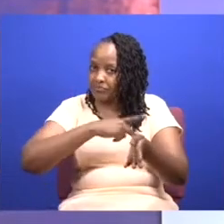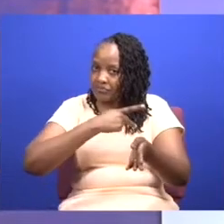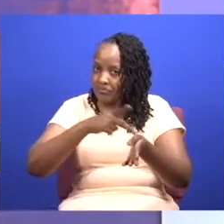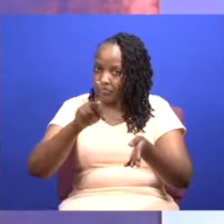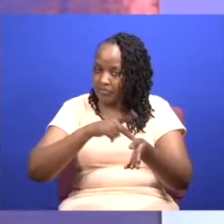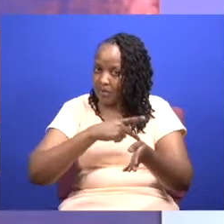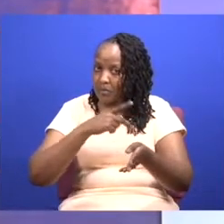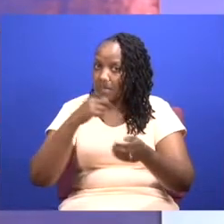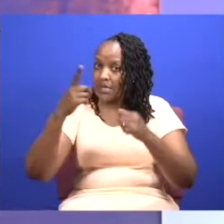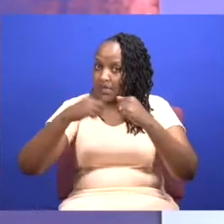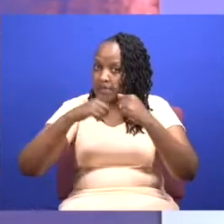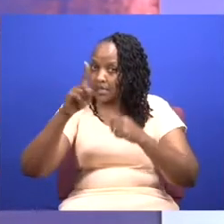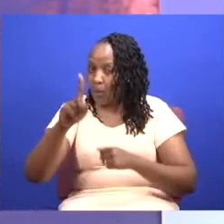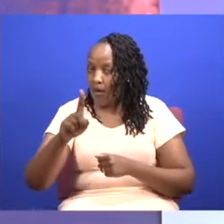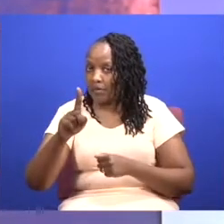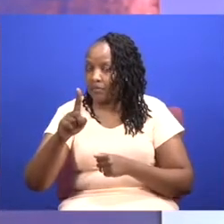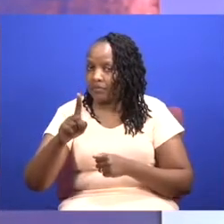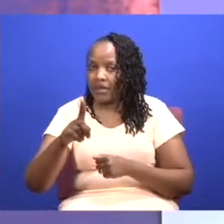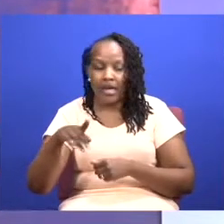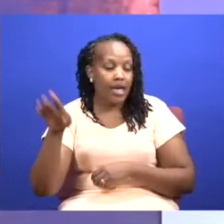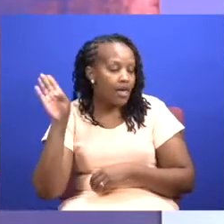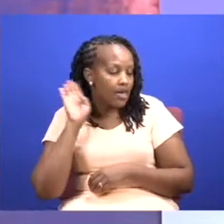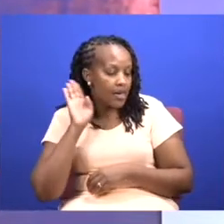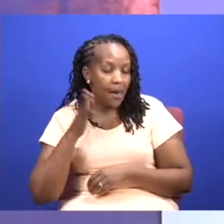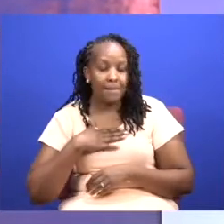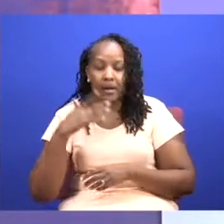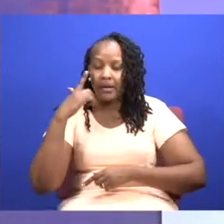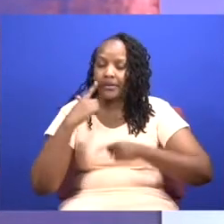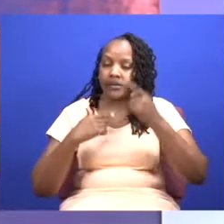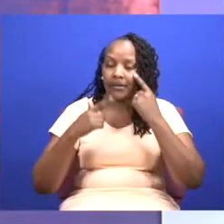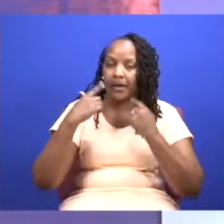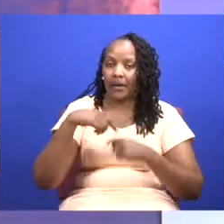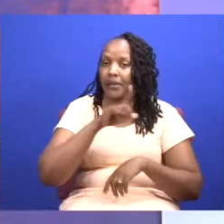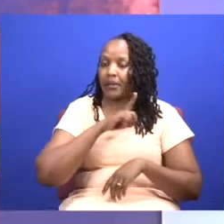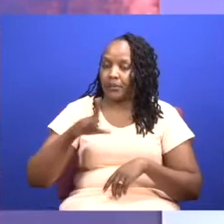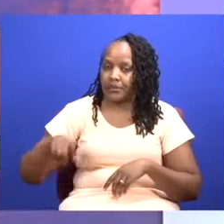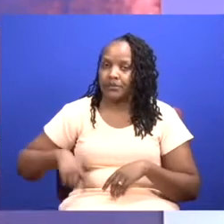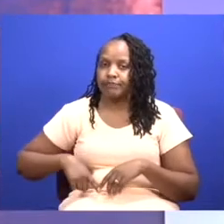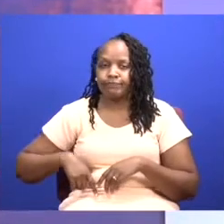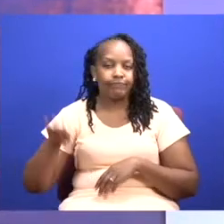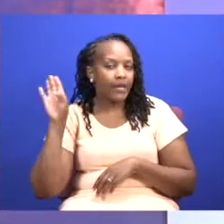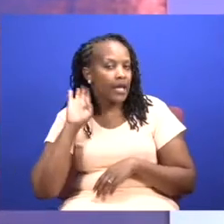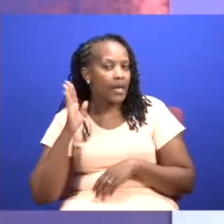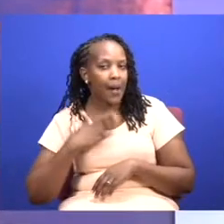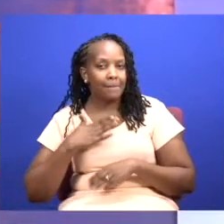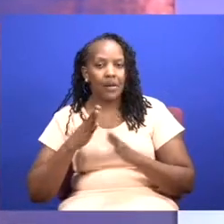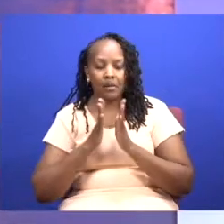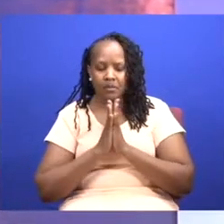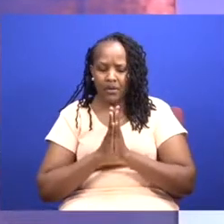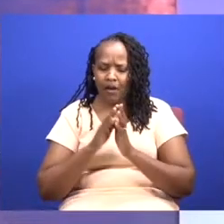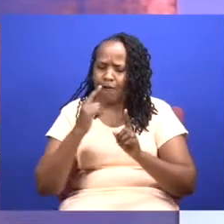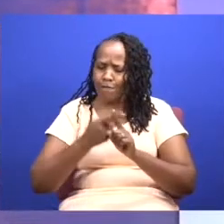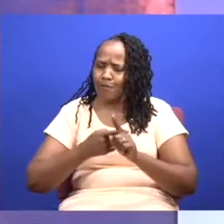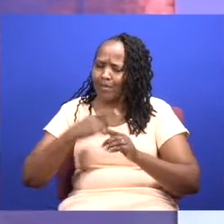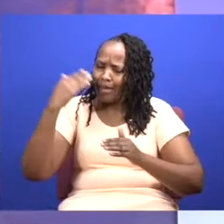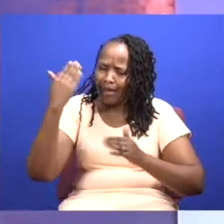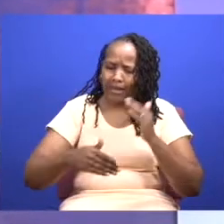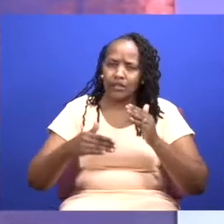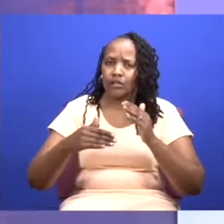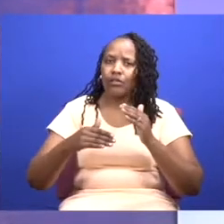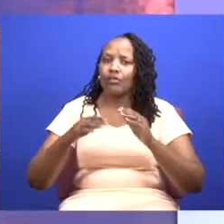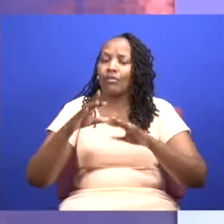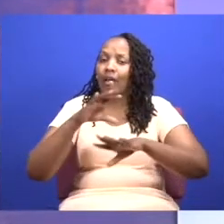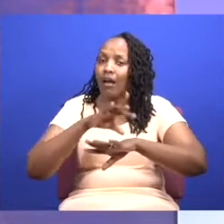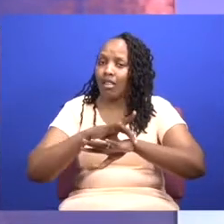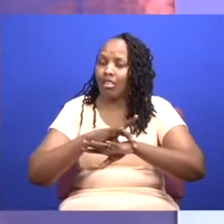Psalm 61 says, hear my cry, O God, attend unto my prayer. From the ends of the earth, I'll cry to you.